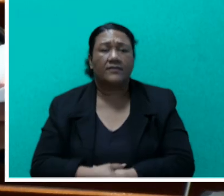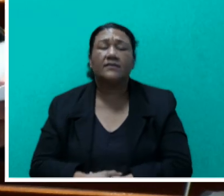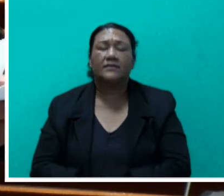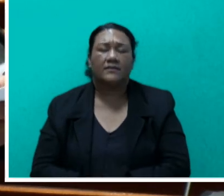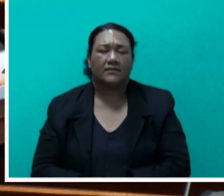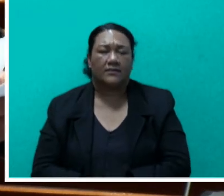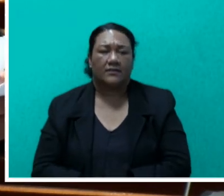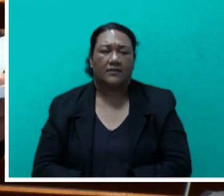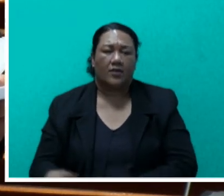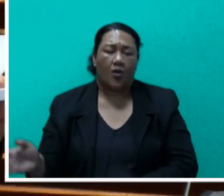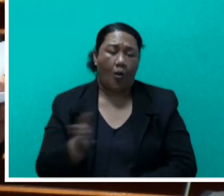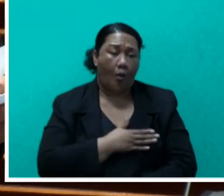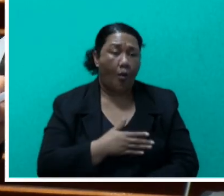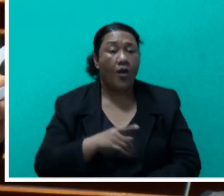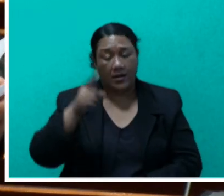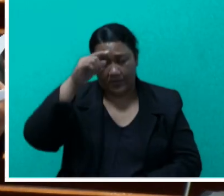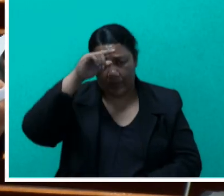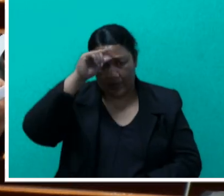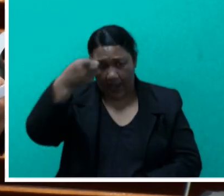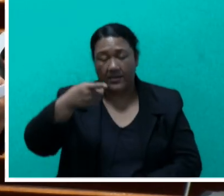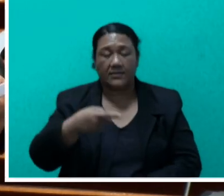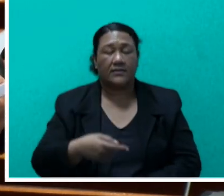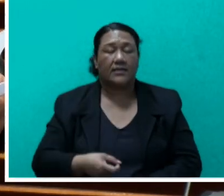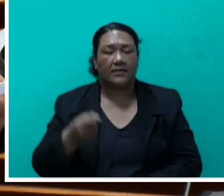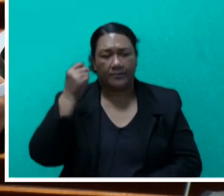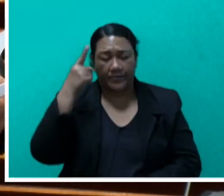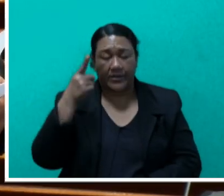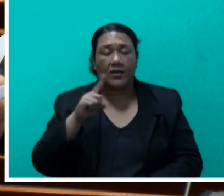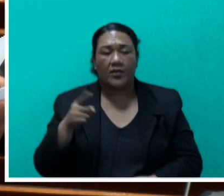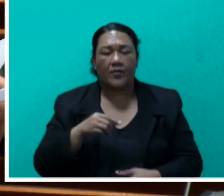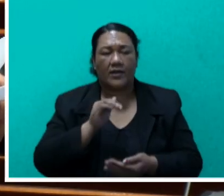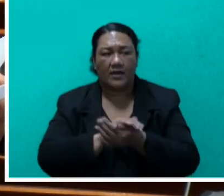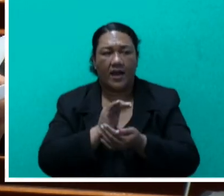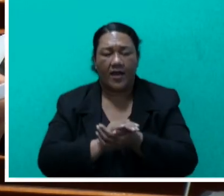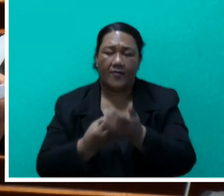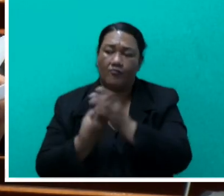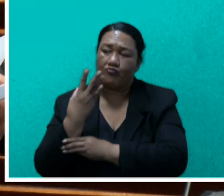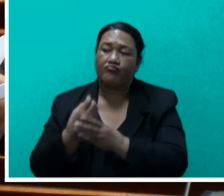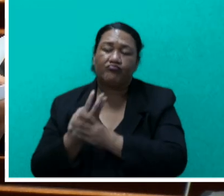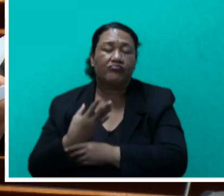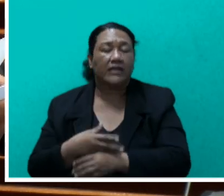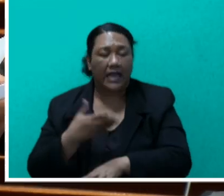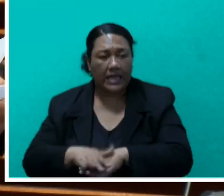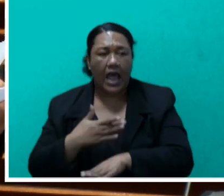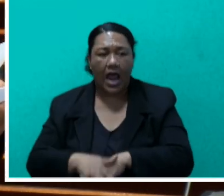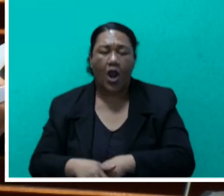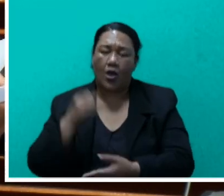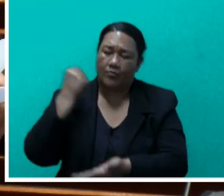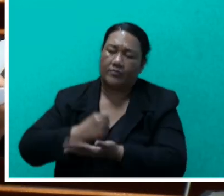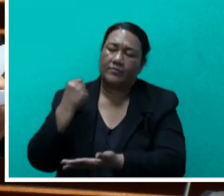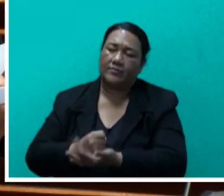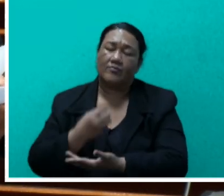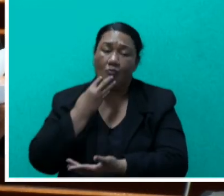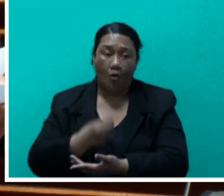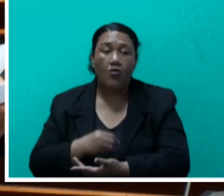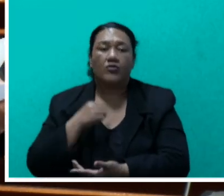August House have realized the growing cover or angona, ndalo, ginger, and turmeric production in our rural economy.